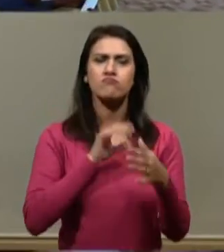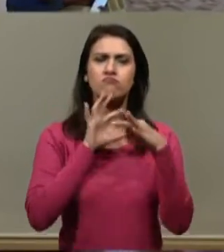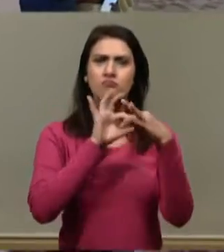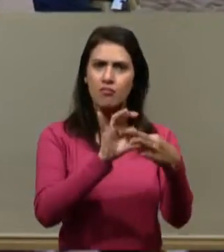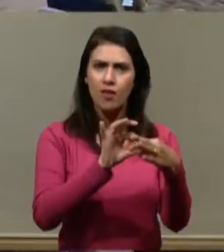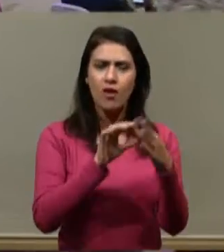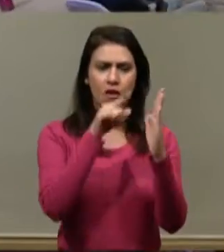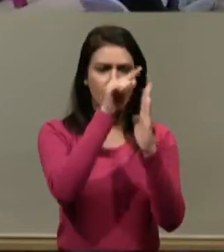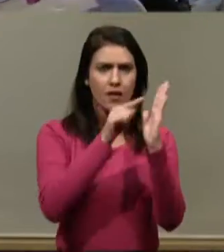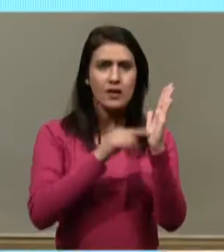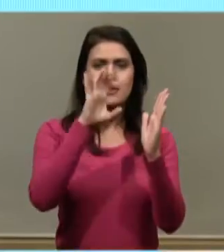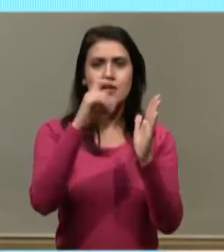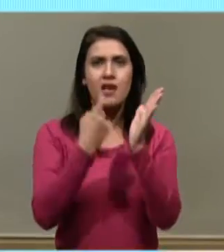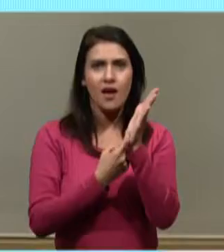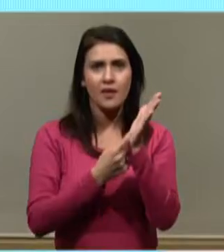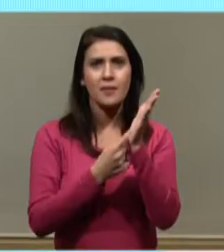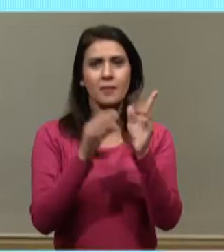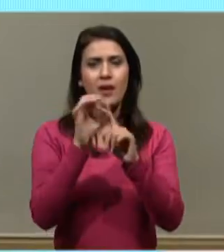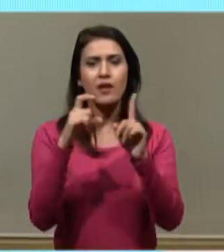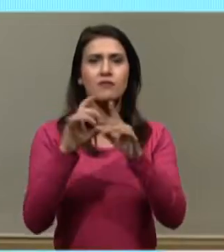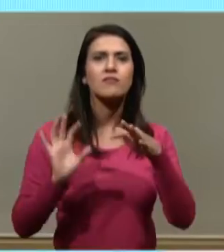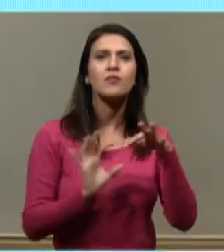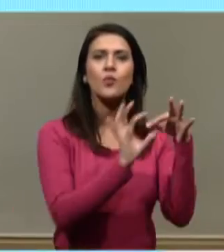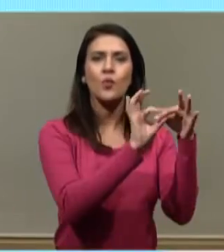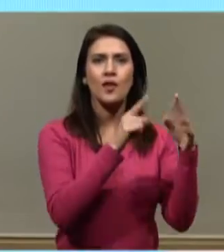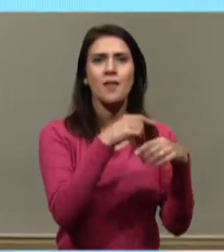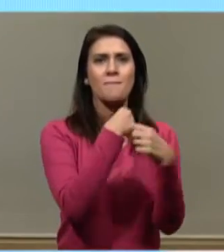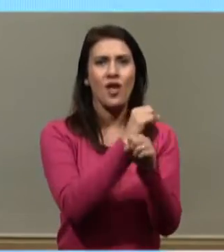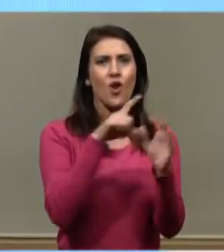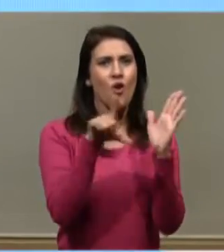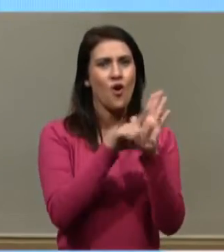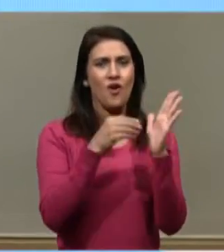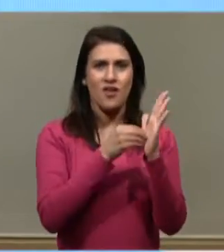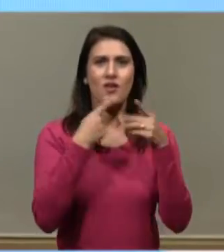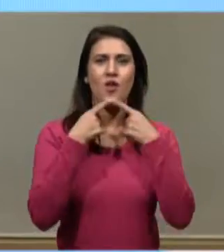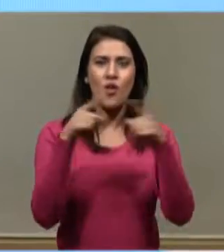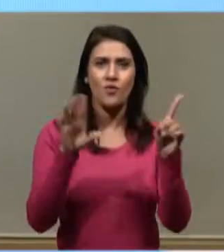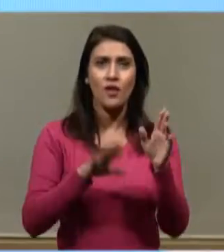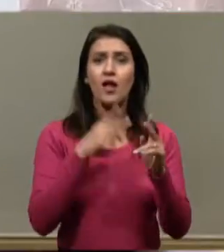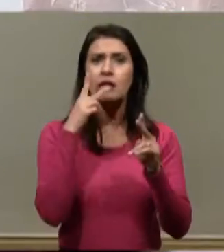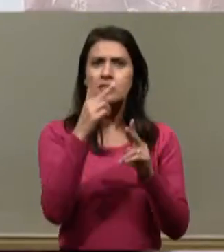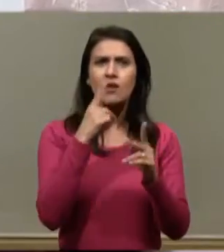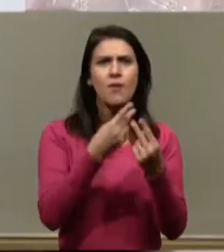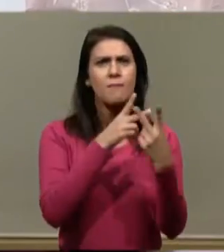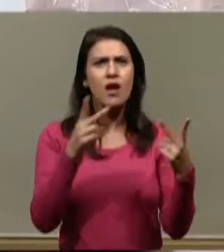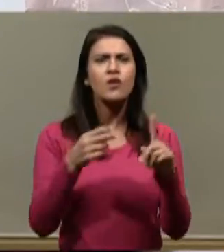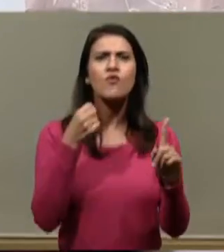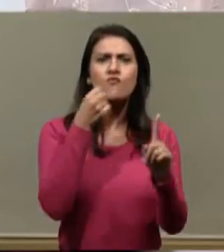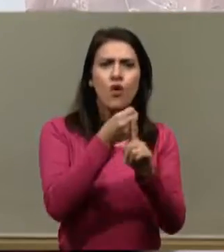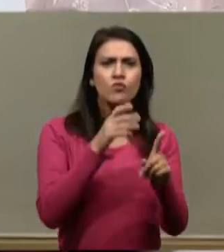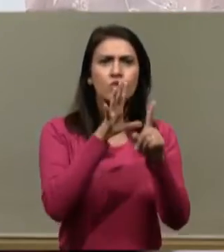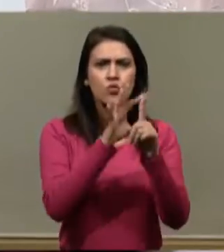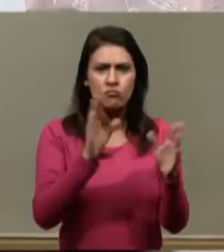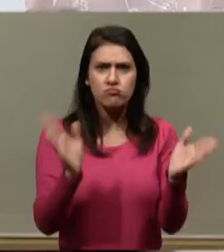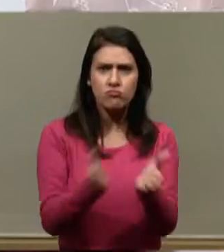the UNCRPD. But one of the issues that came out was that lot of the enforcement machinery within the